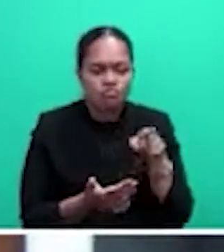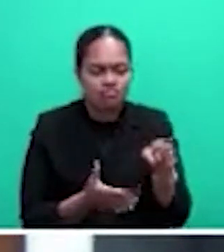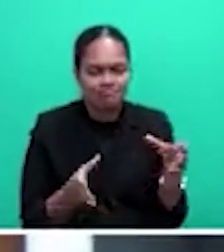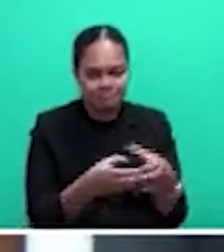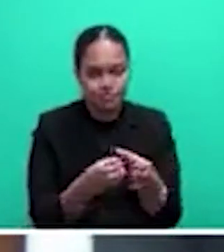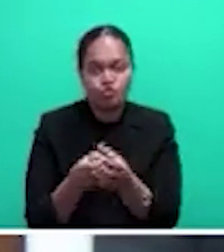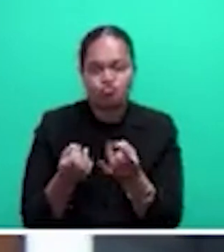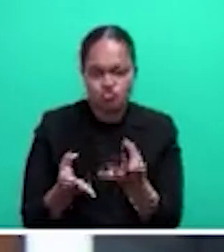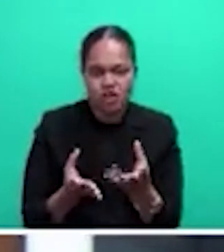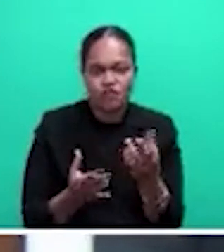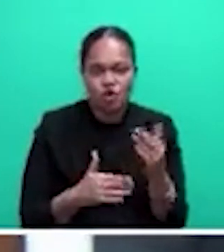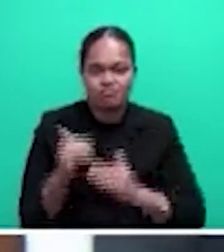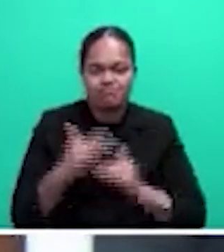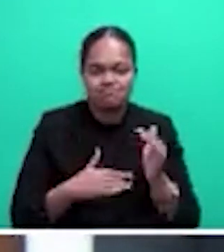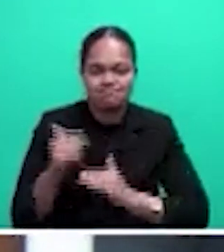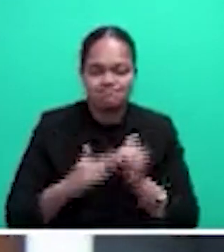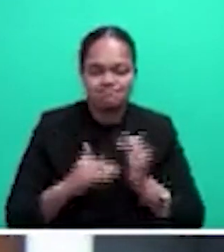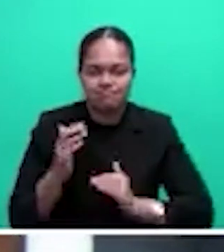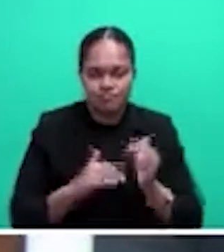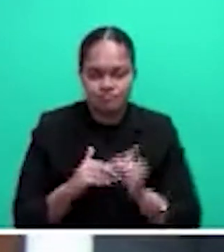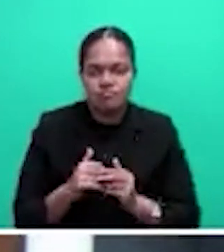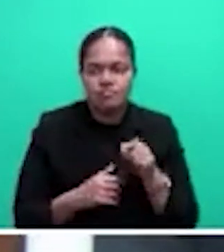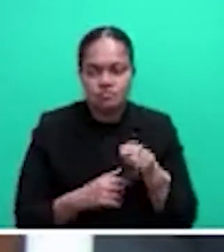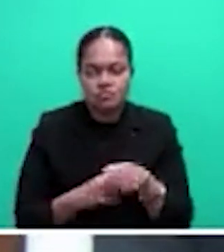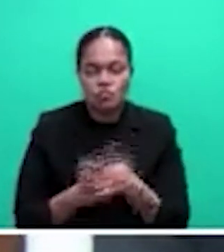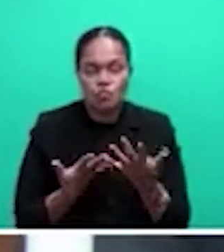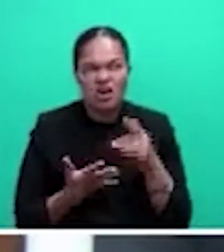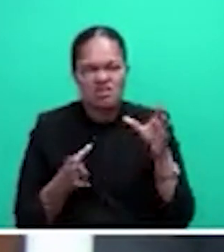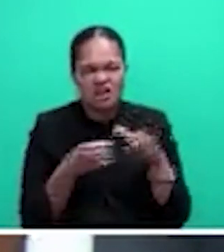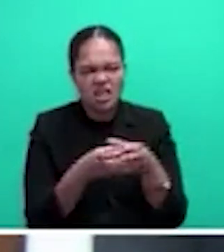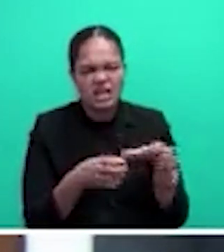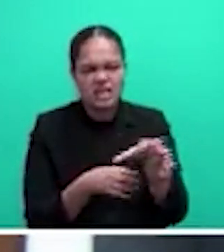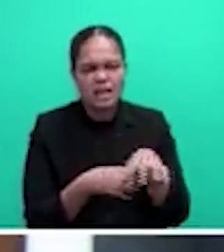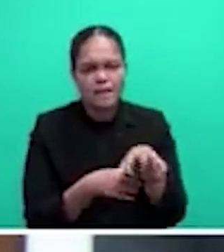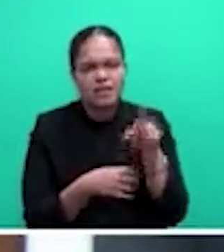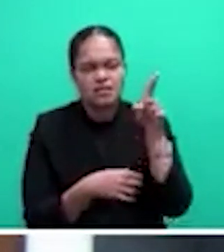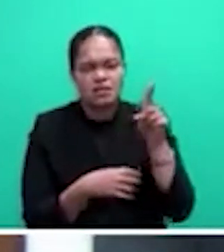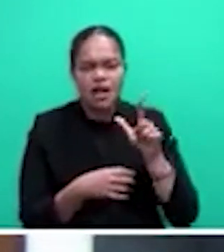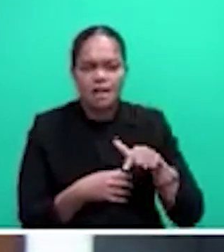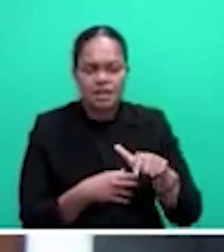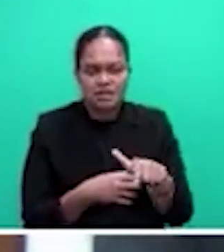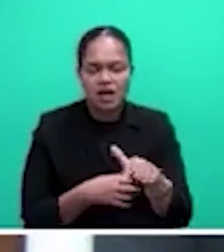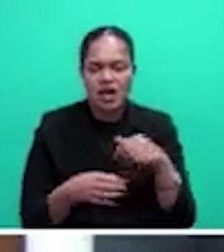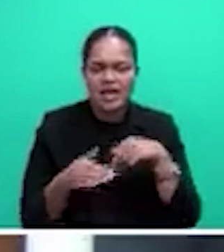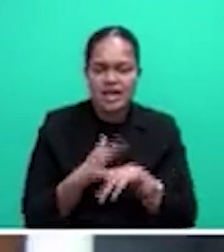for construction phase. They are settlements Munikulambasa, Wakanisila Nesinu,